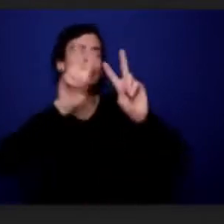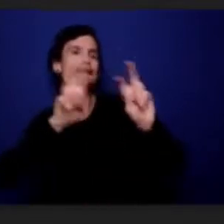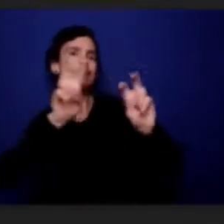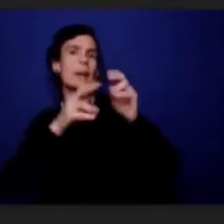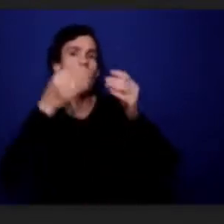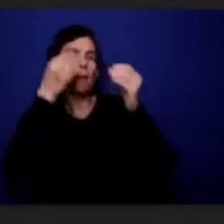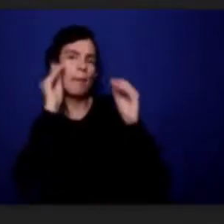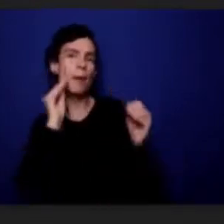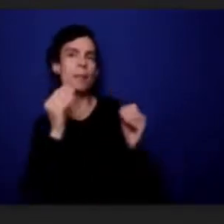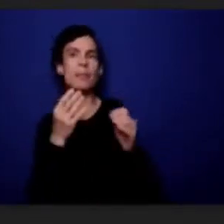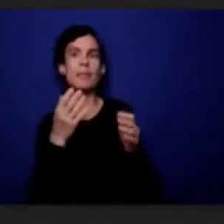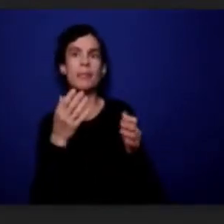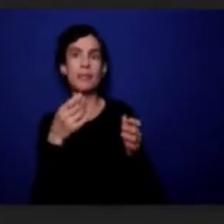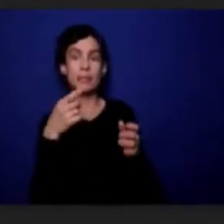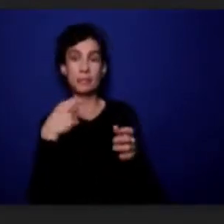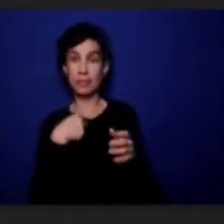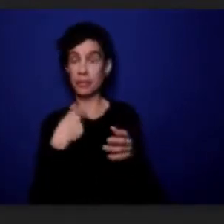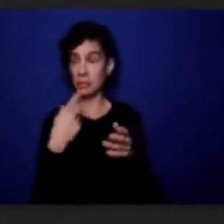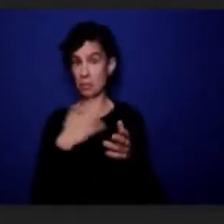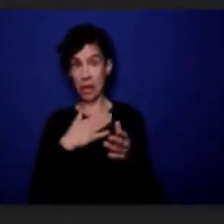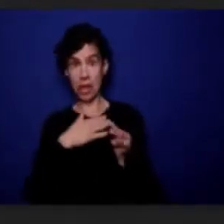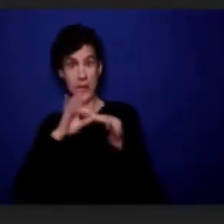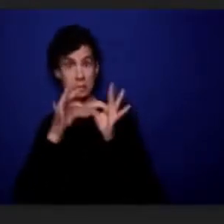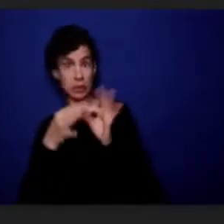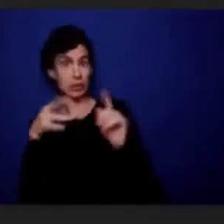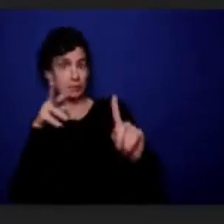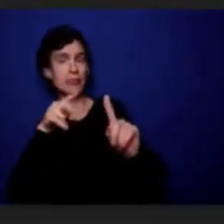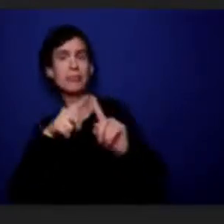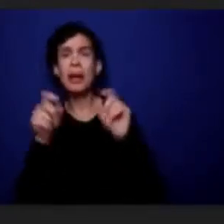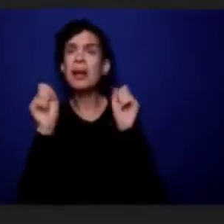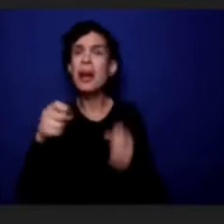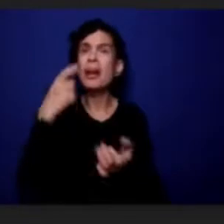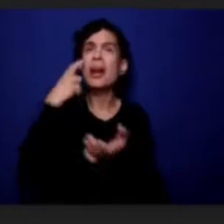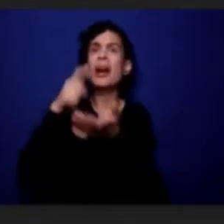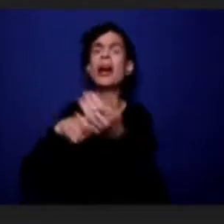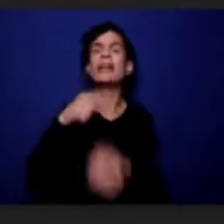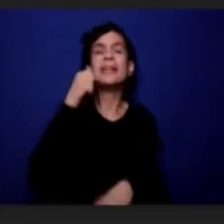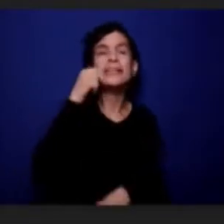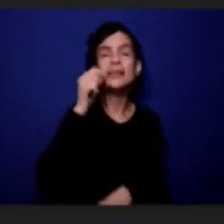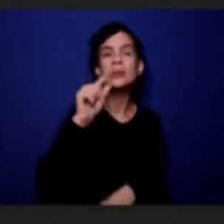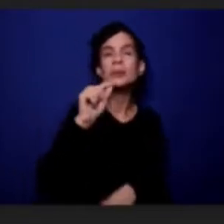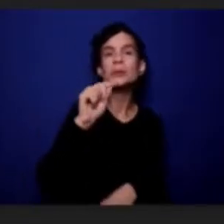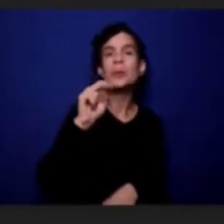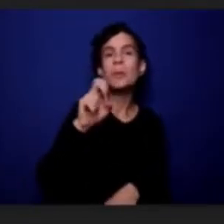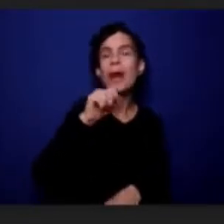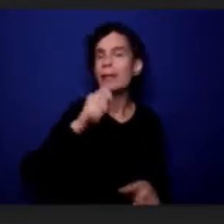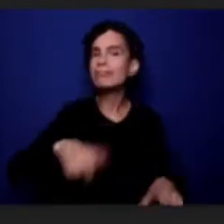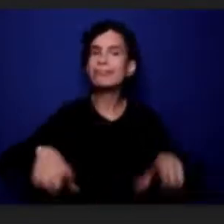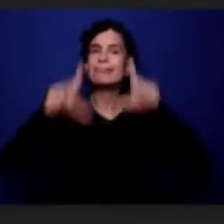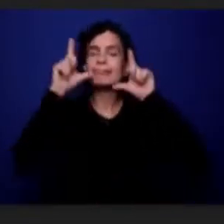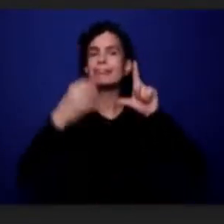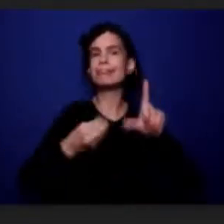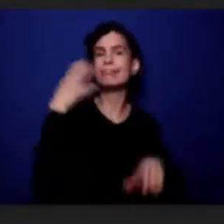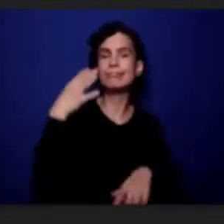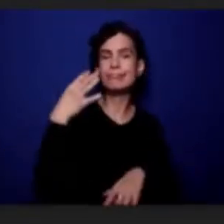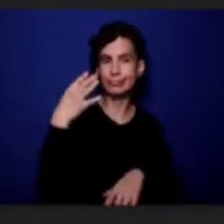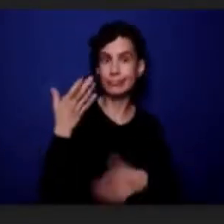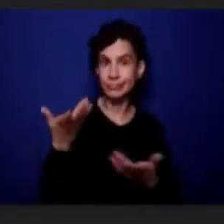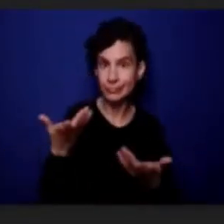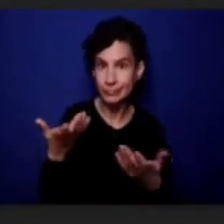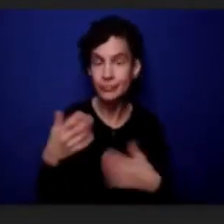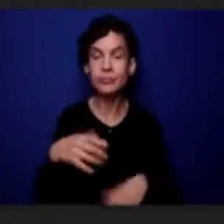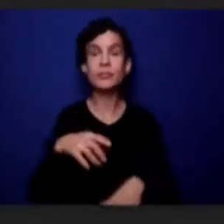predecessors and successors, they're clearly not wearing makeup. From whatever, however you want to analyze makeup, if you agree with my reading of it